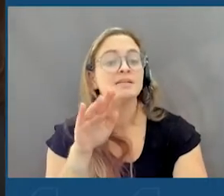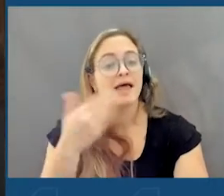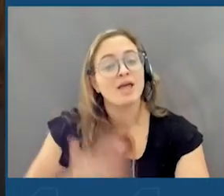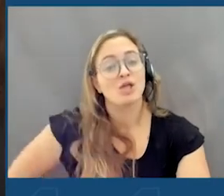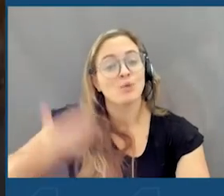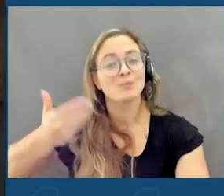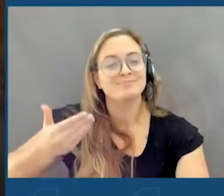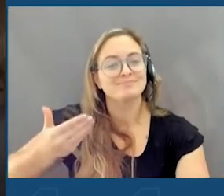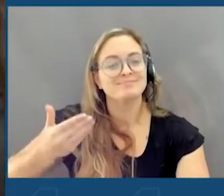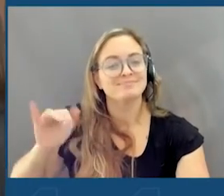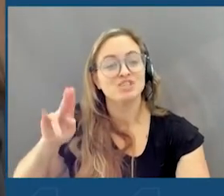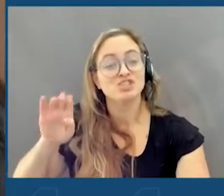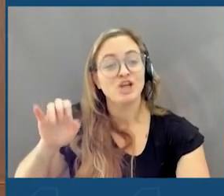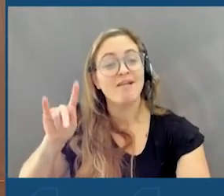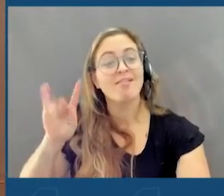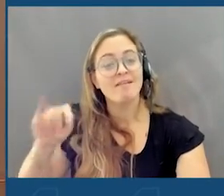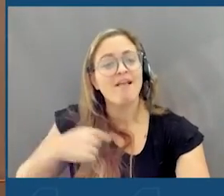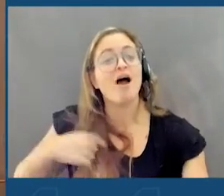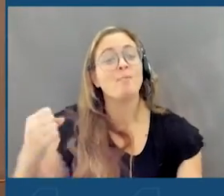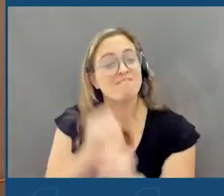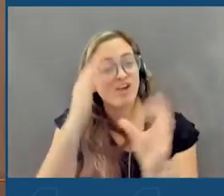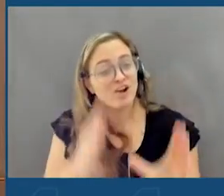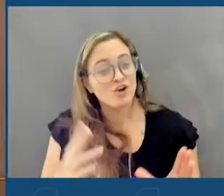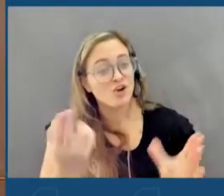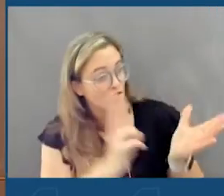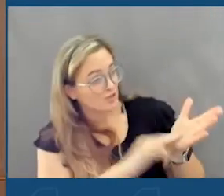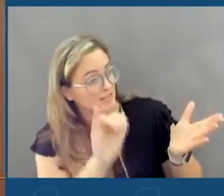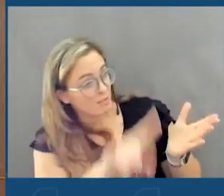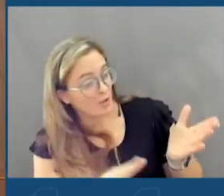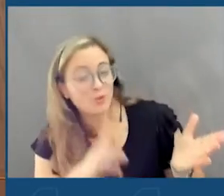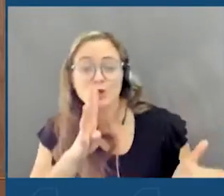I'm a fighter. Are you want to sign a bill or are you going to talk?